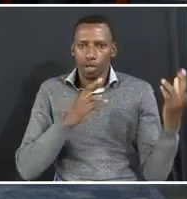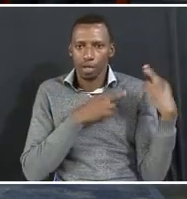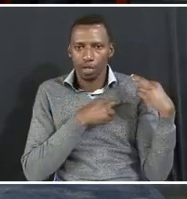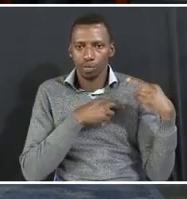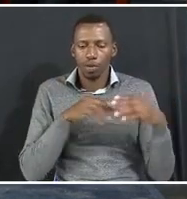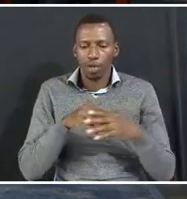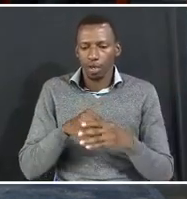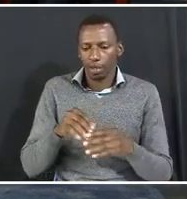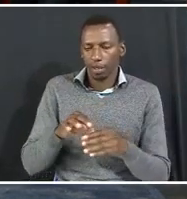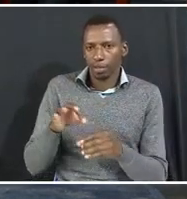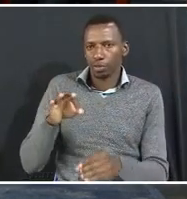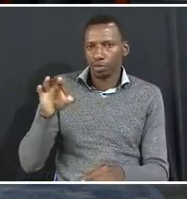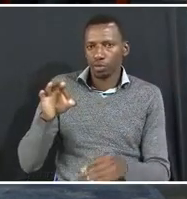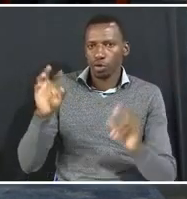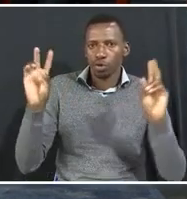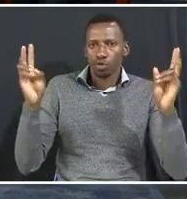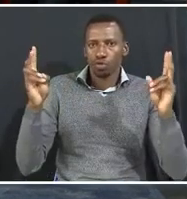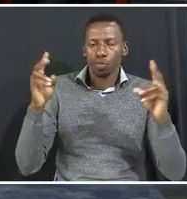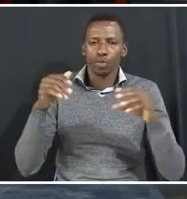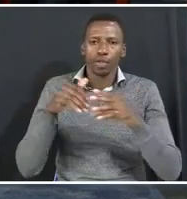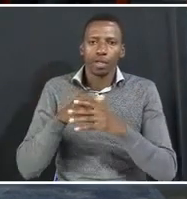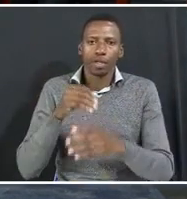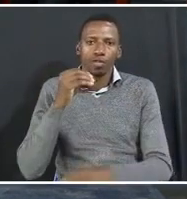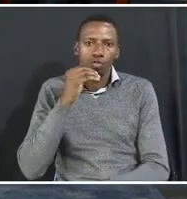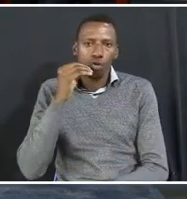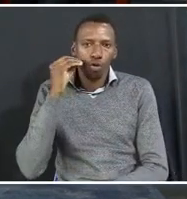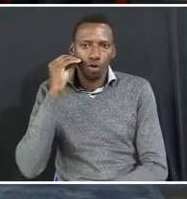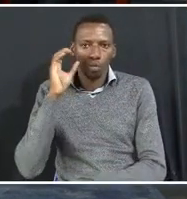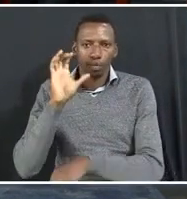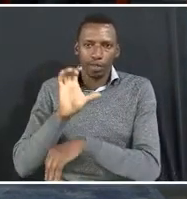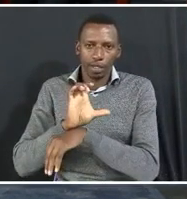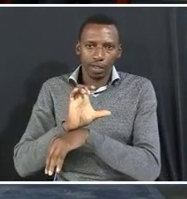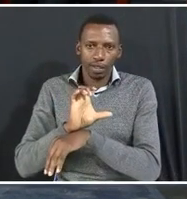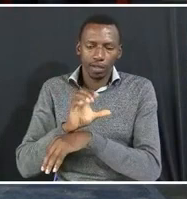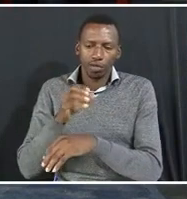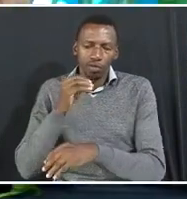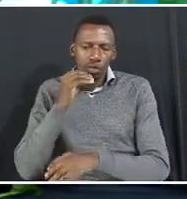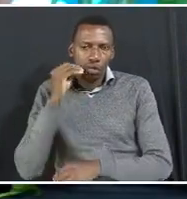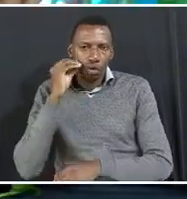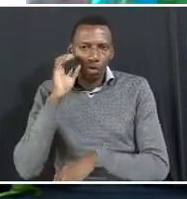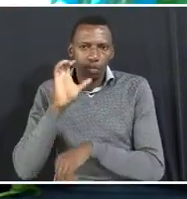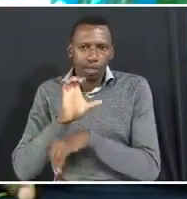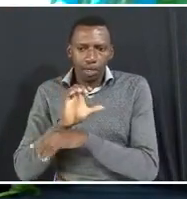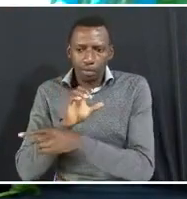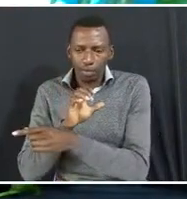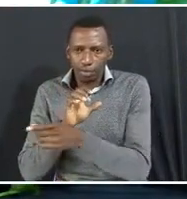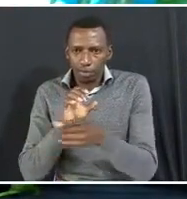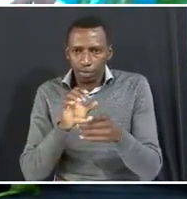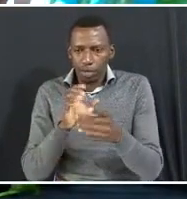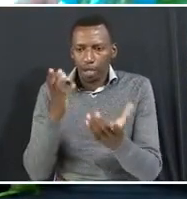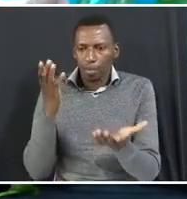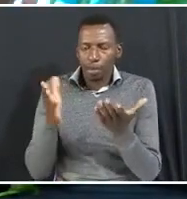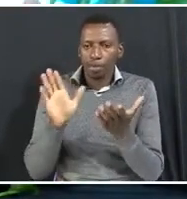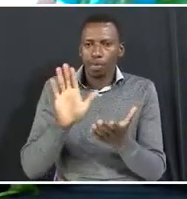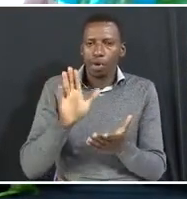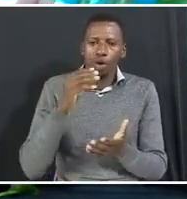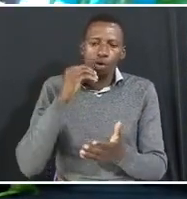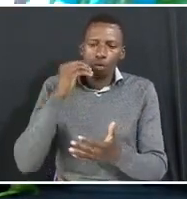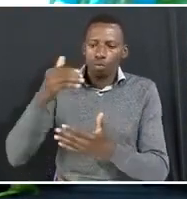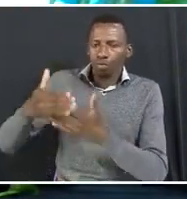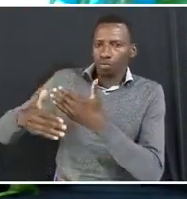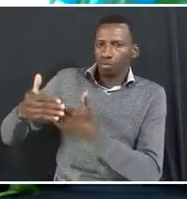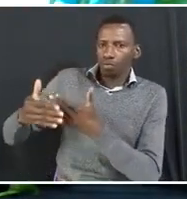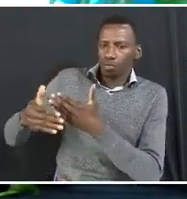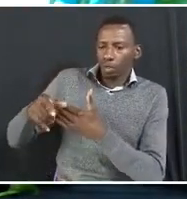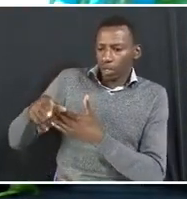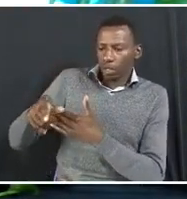home churches. Home churches are those churches that we come from an estate, in that estate